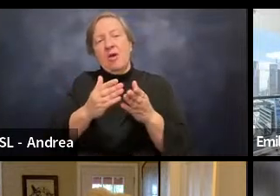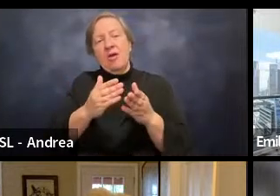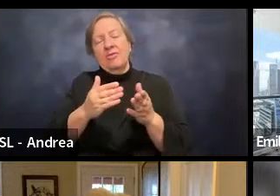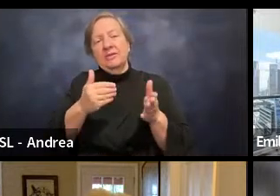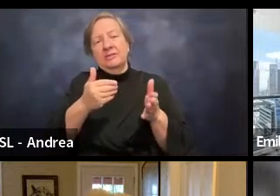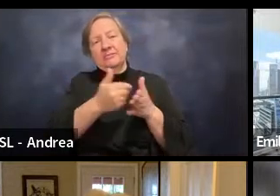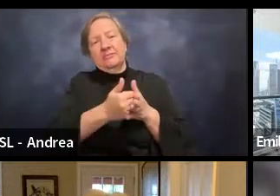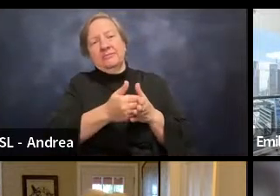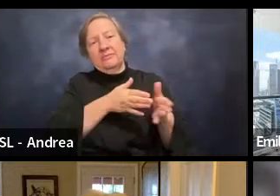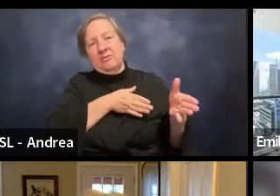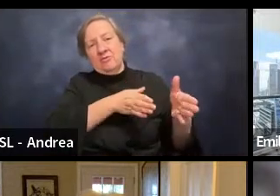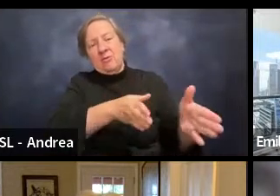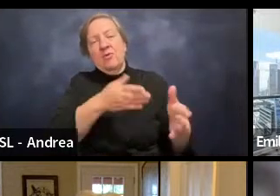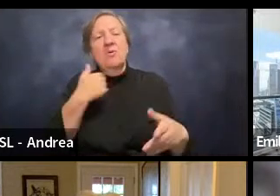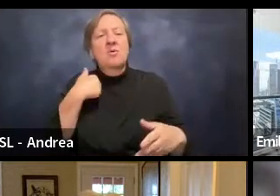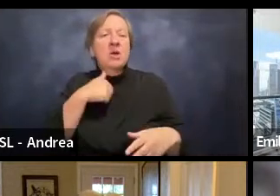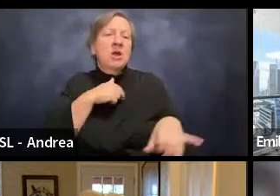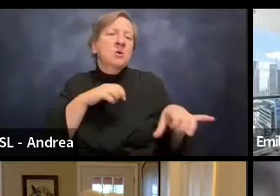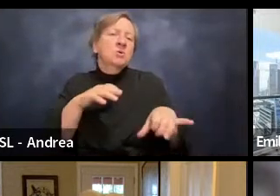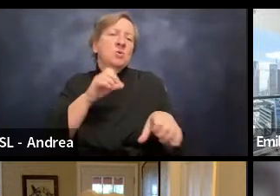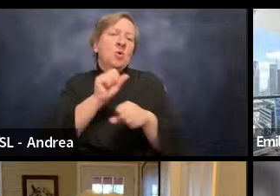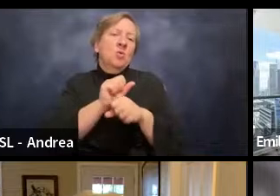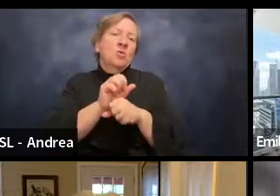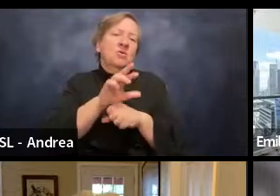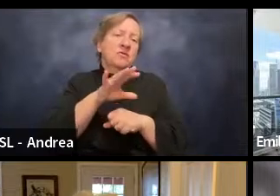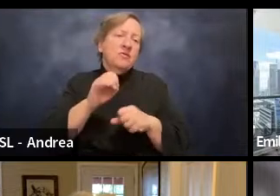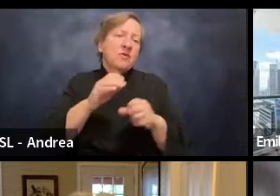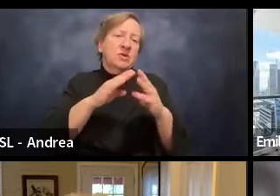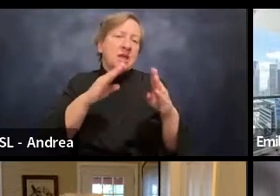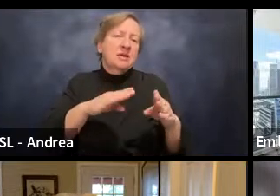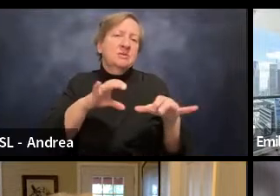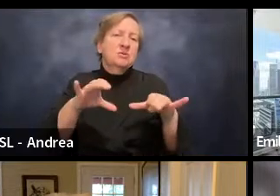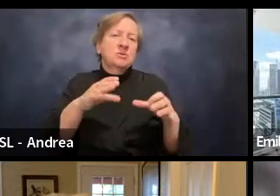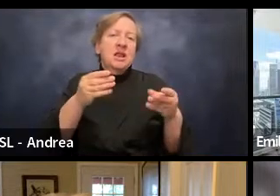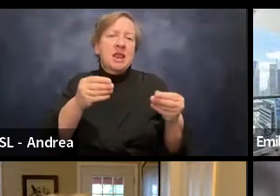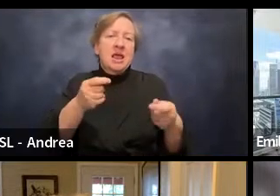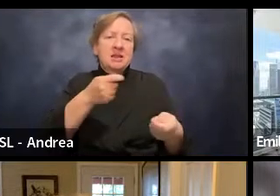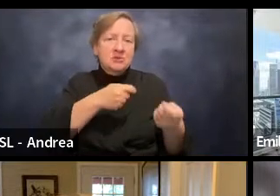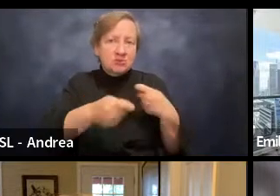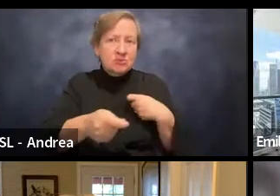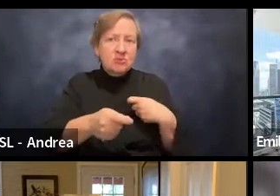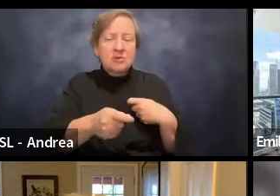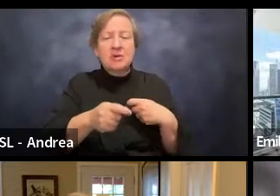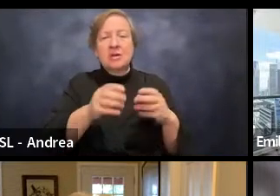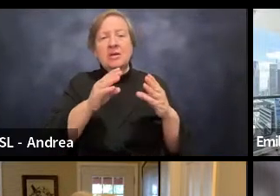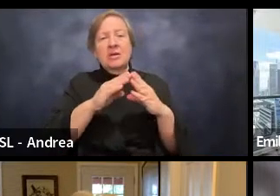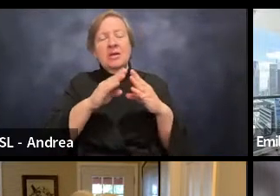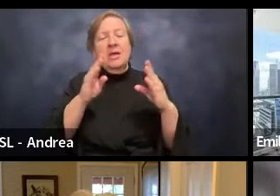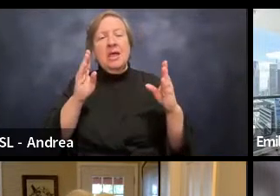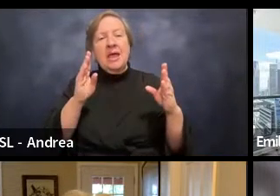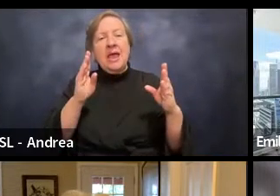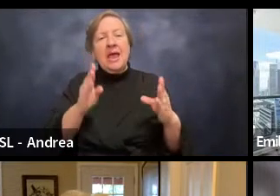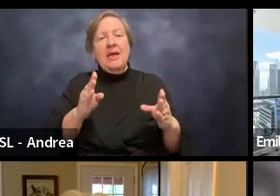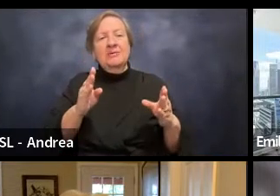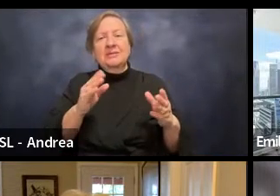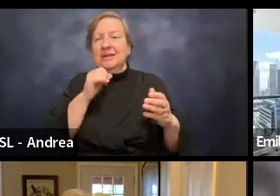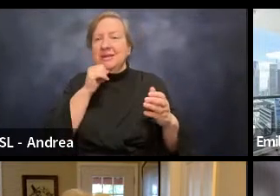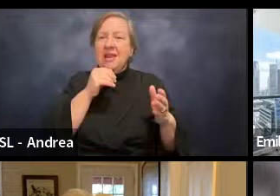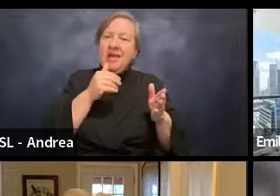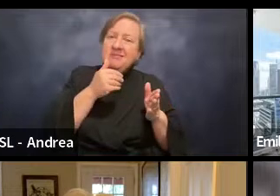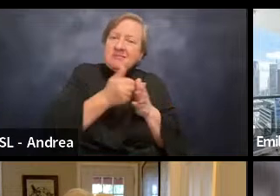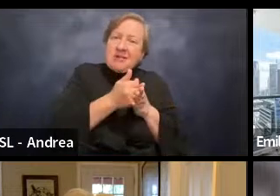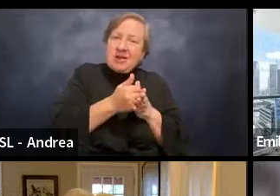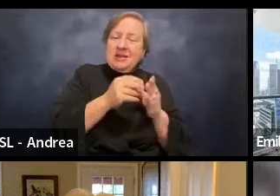talked about, we're doing workforce housing, maybe doing some land swap so that the housing is not right next to the